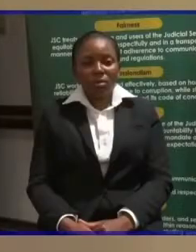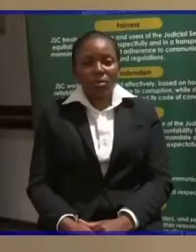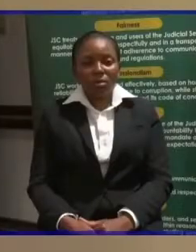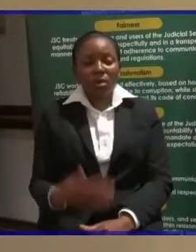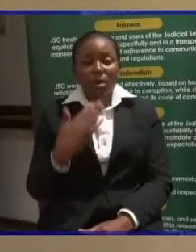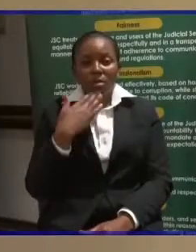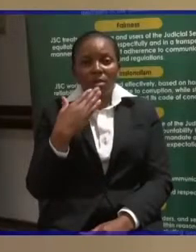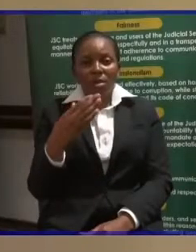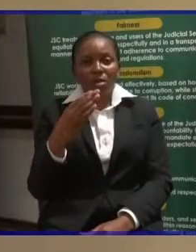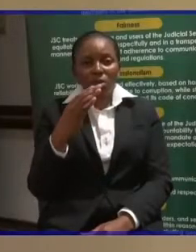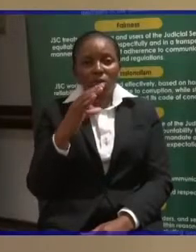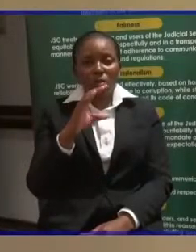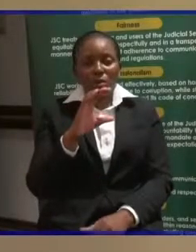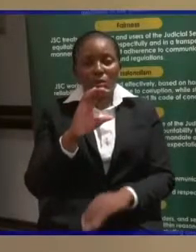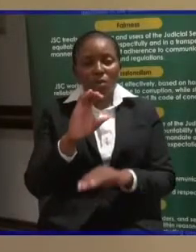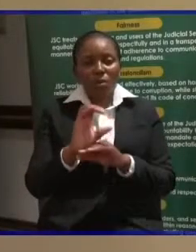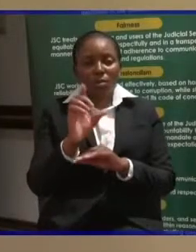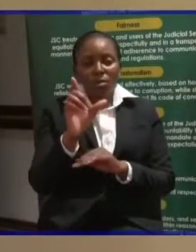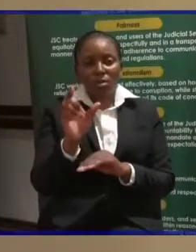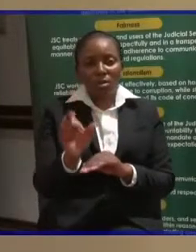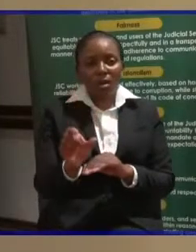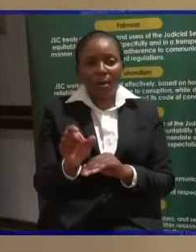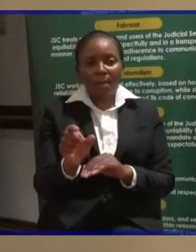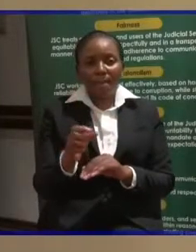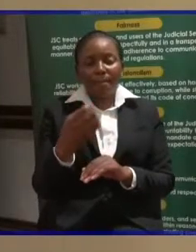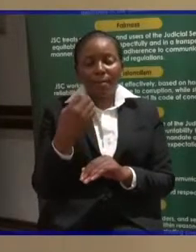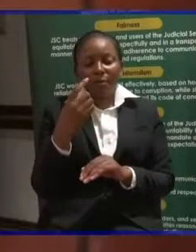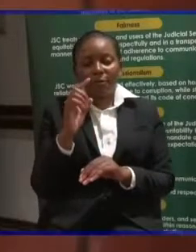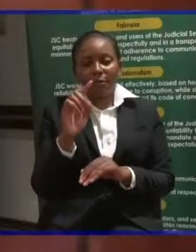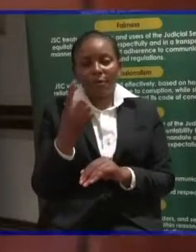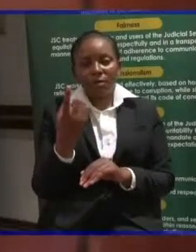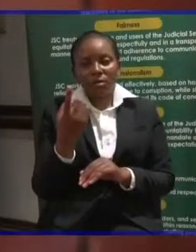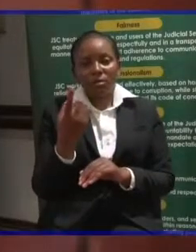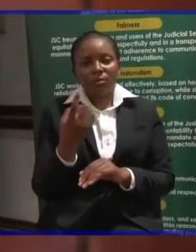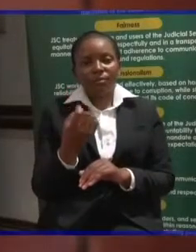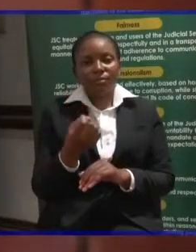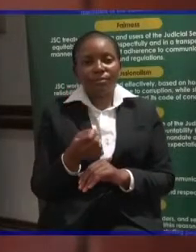Thank you, Commissioner. On part one,